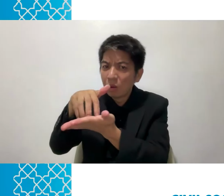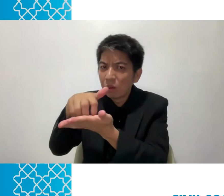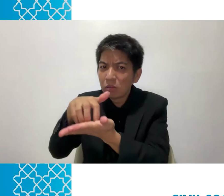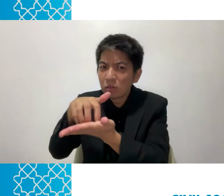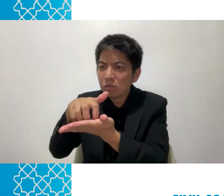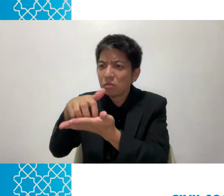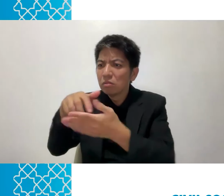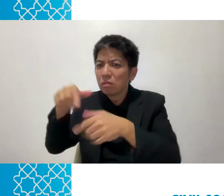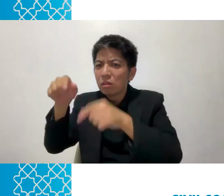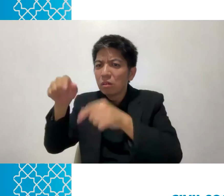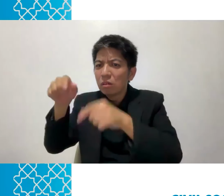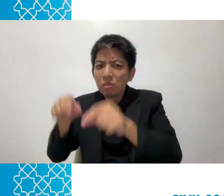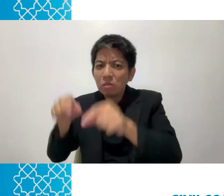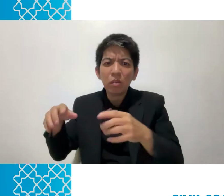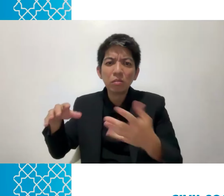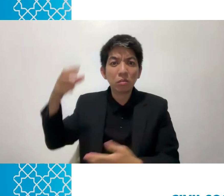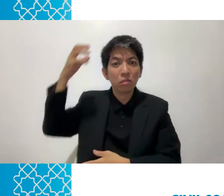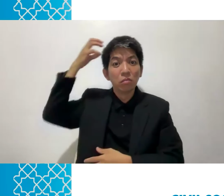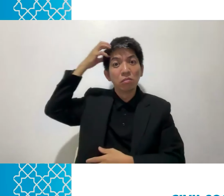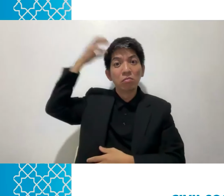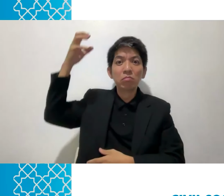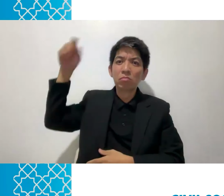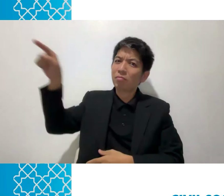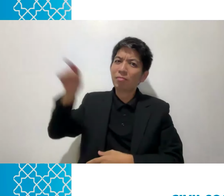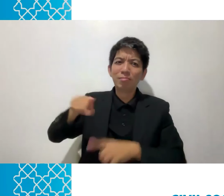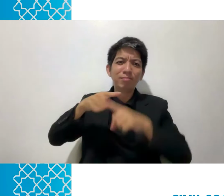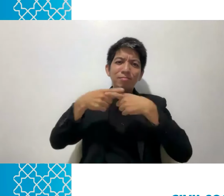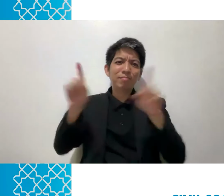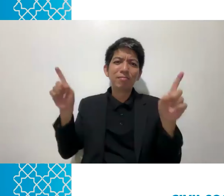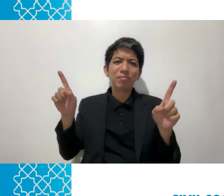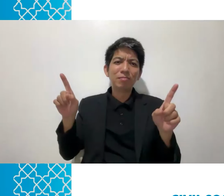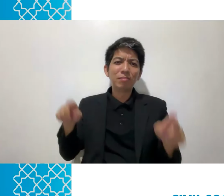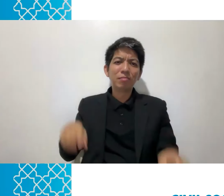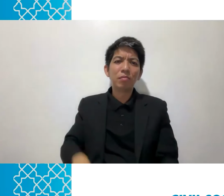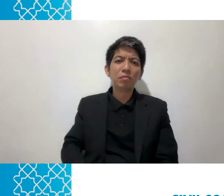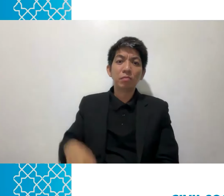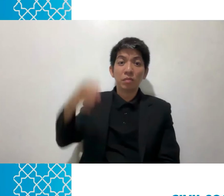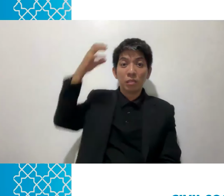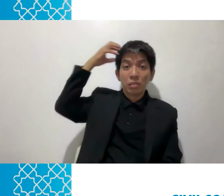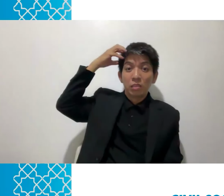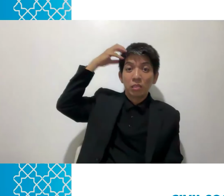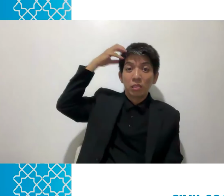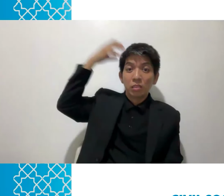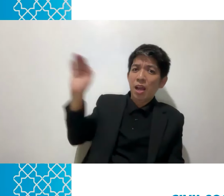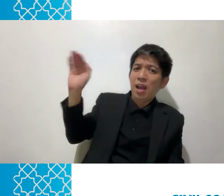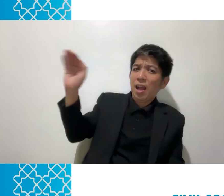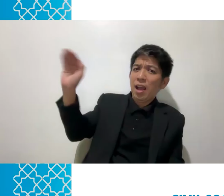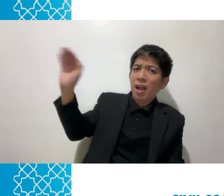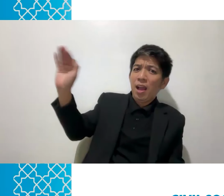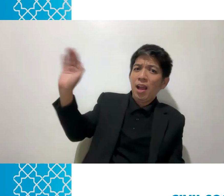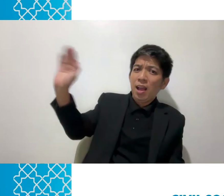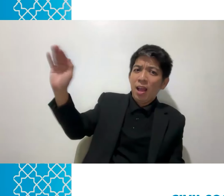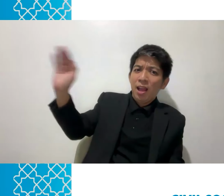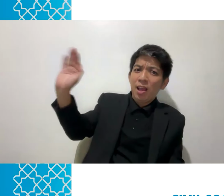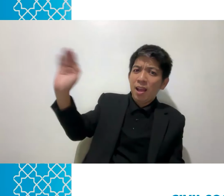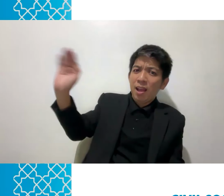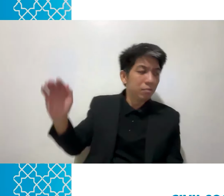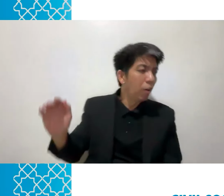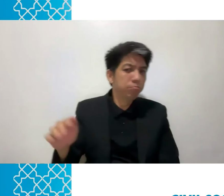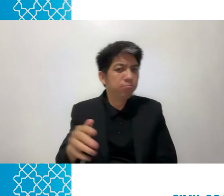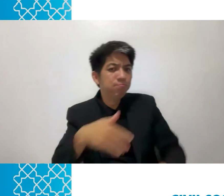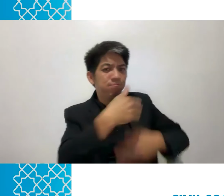government responded when pushed. So kind of like thinking that, but responding when pushed is